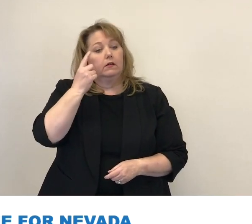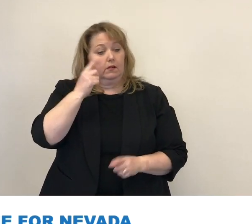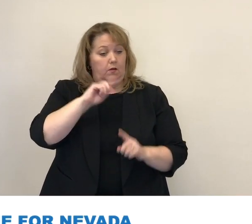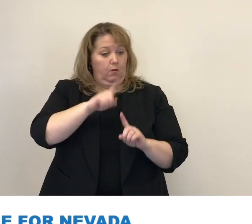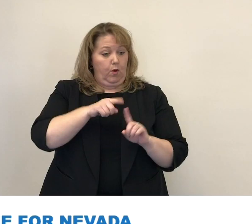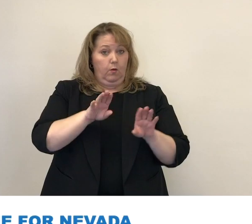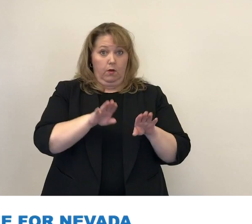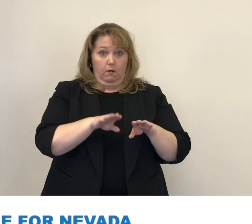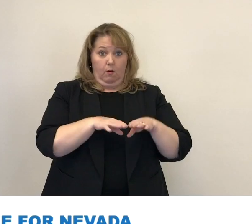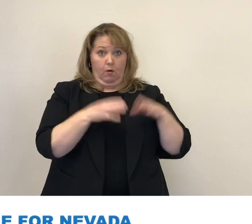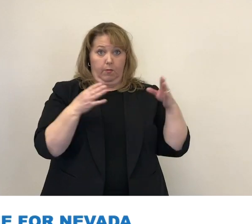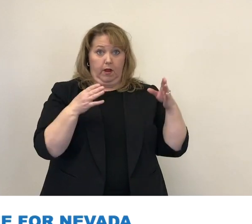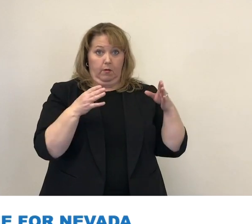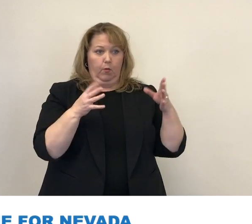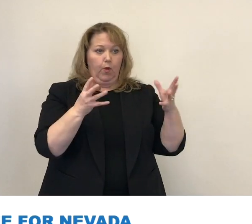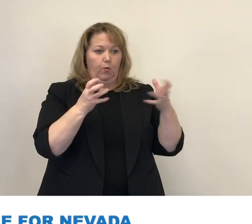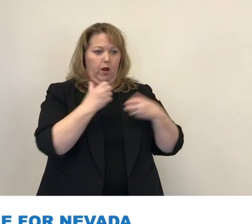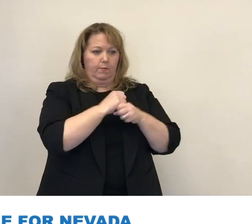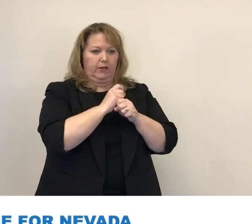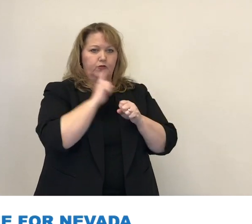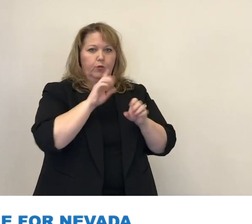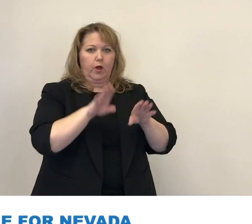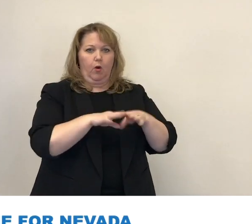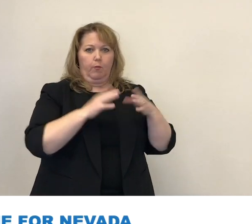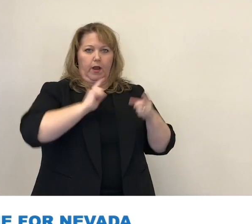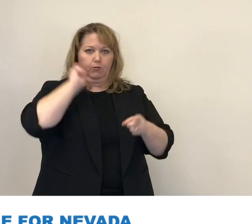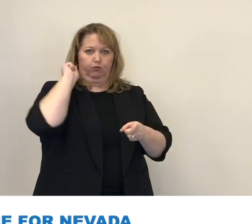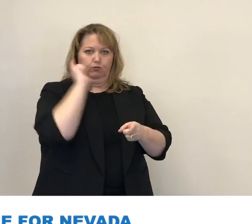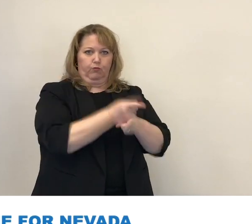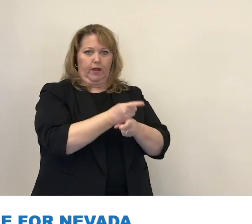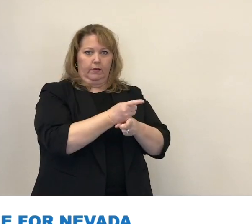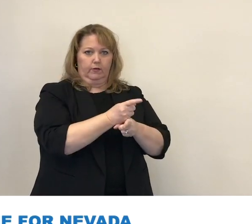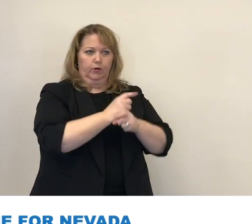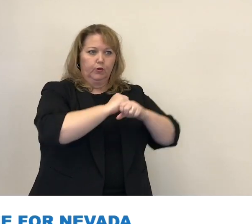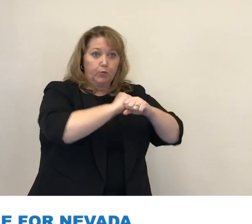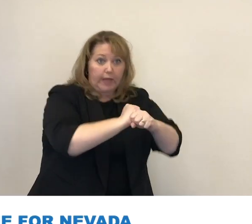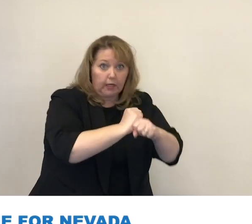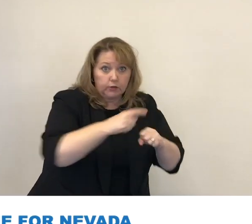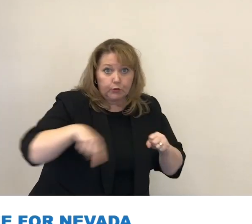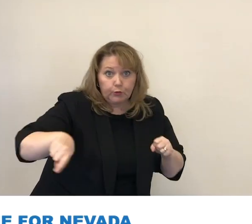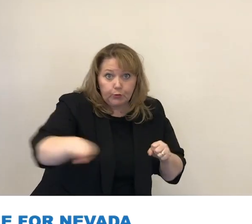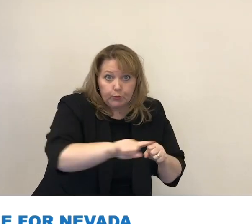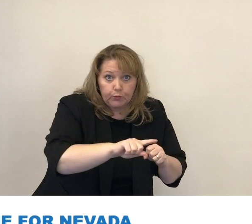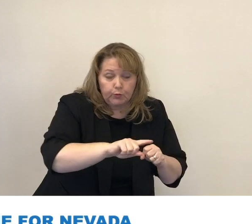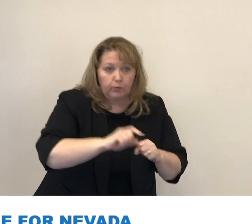of factors experts are advising me on to define what that timeline looks like.